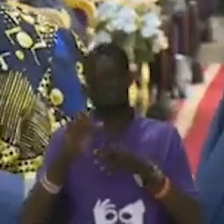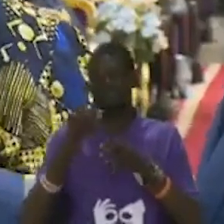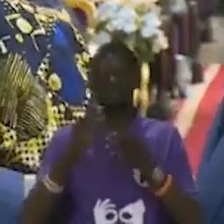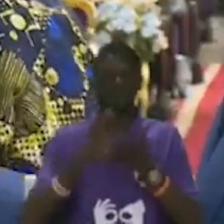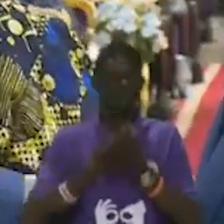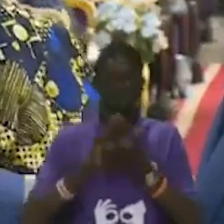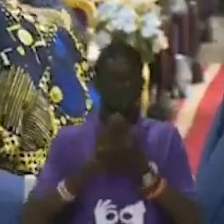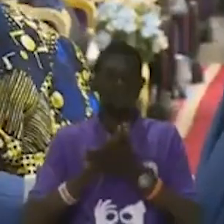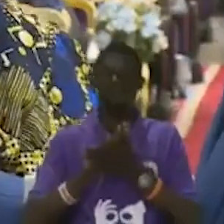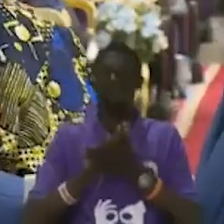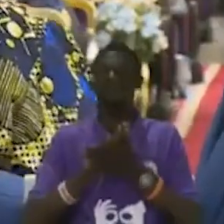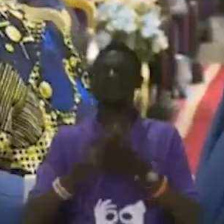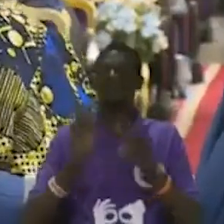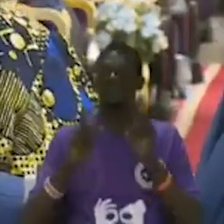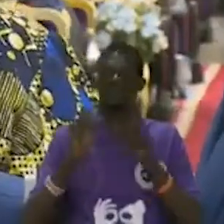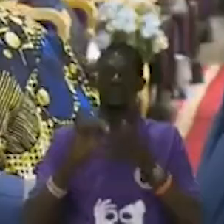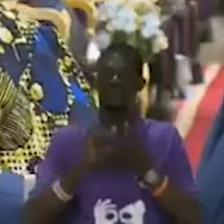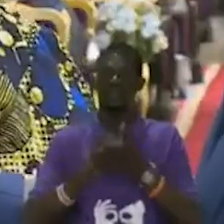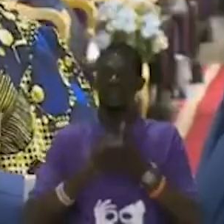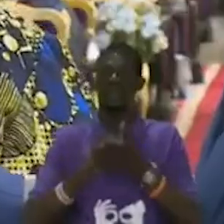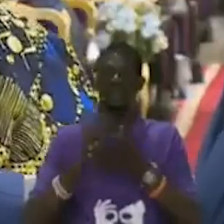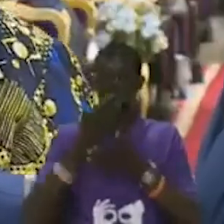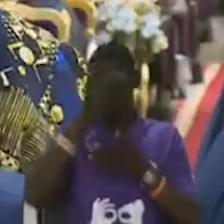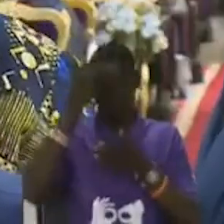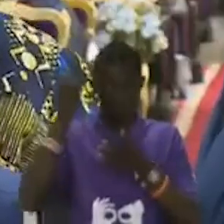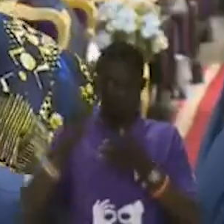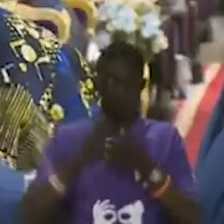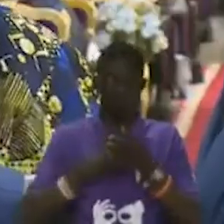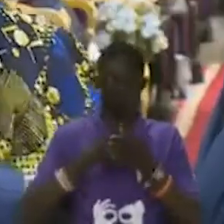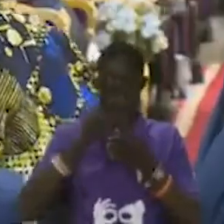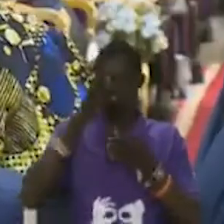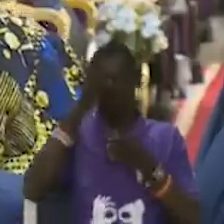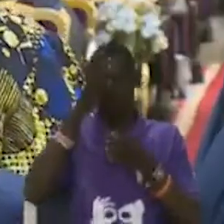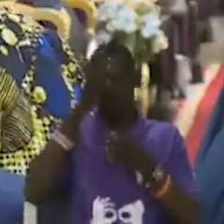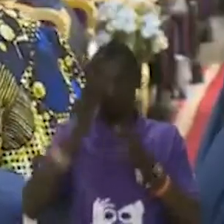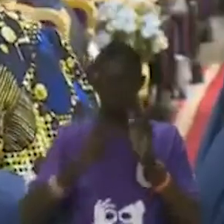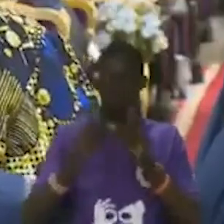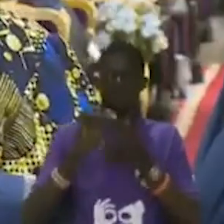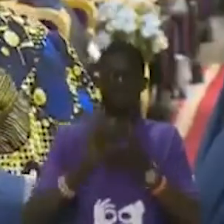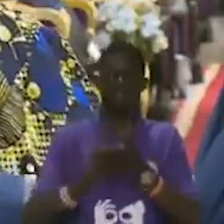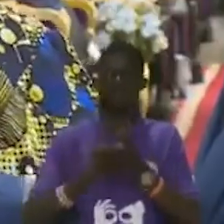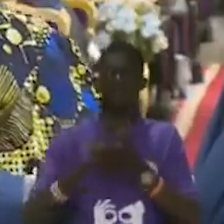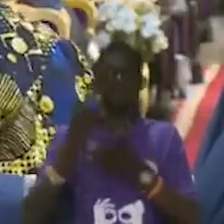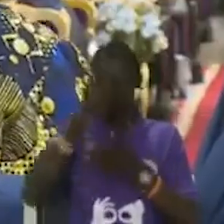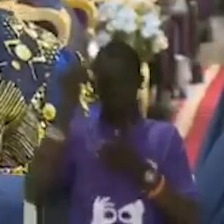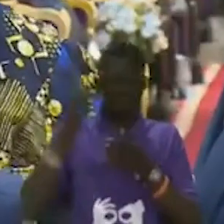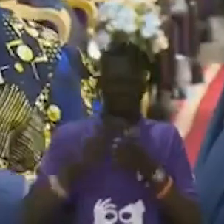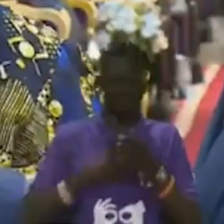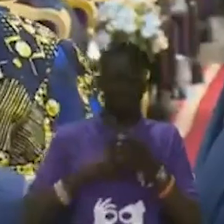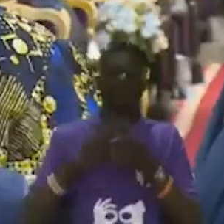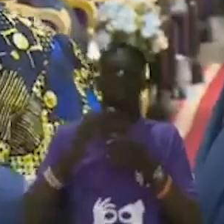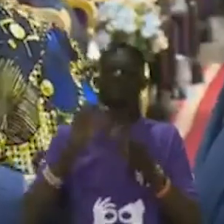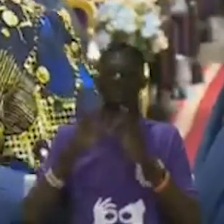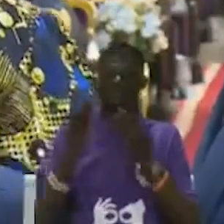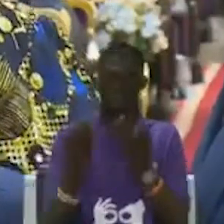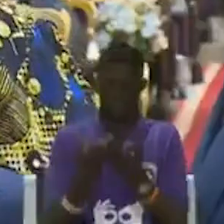school. The people that had forgotten my father, the people that had forgotten my